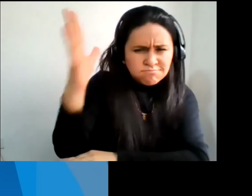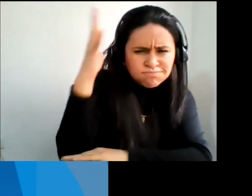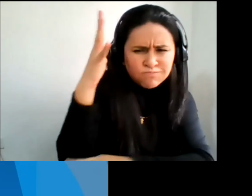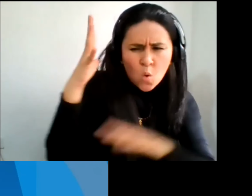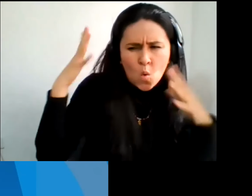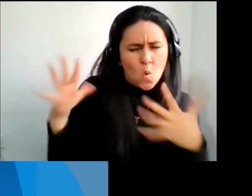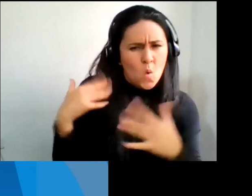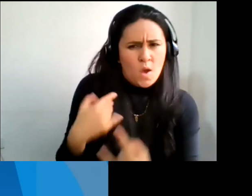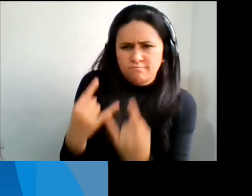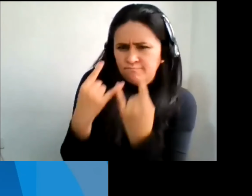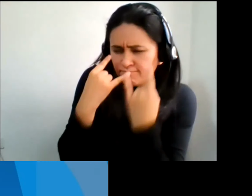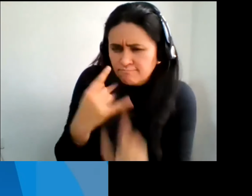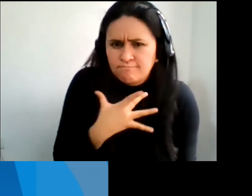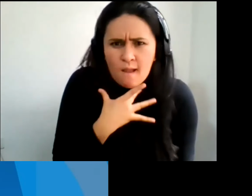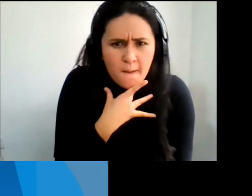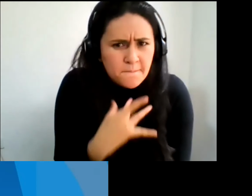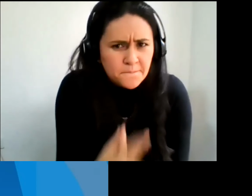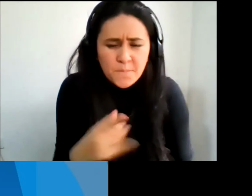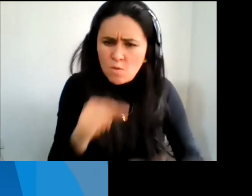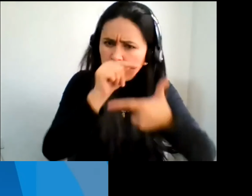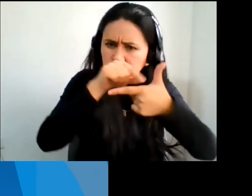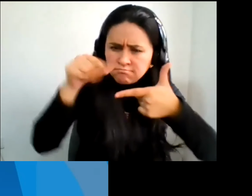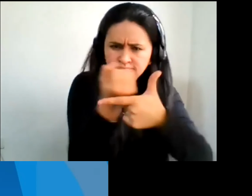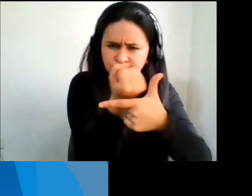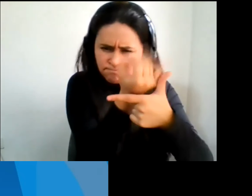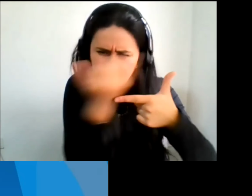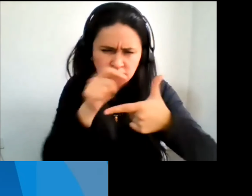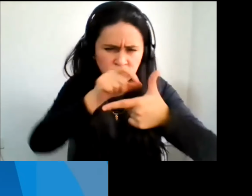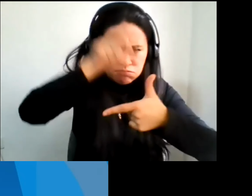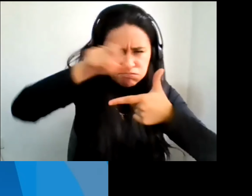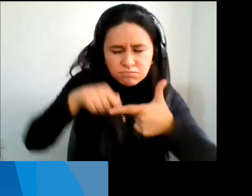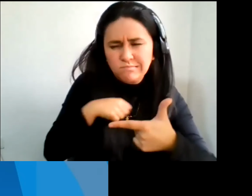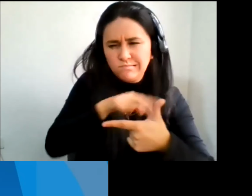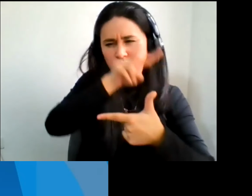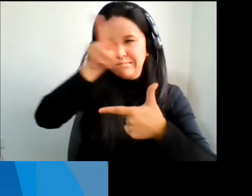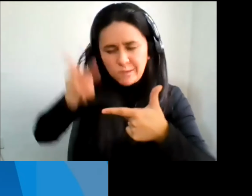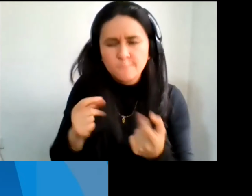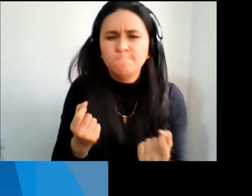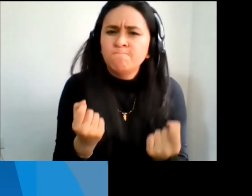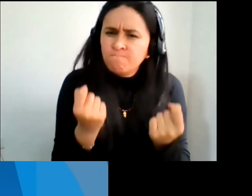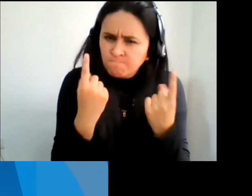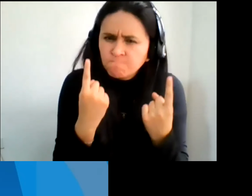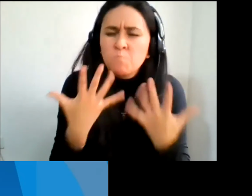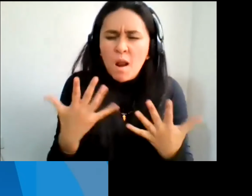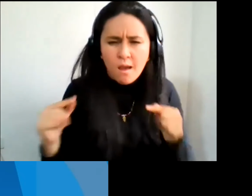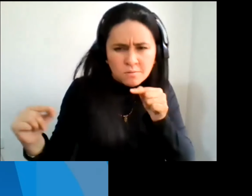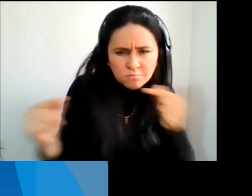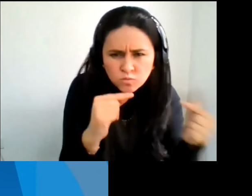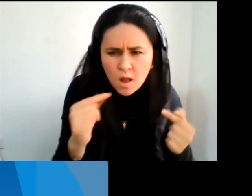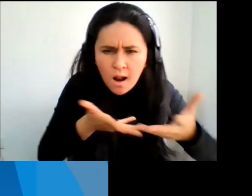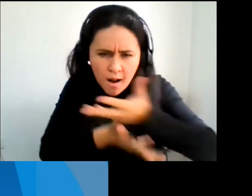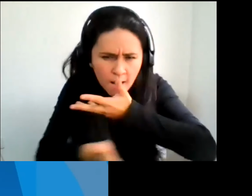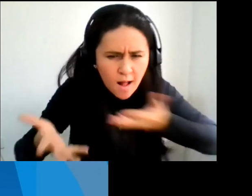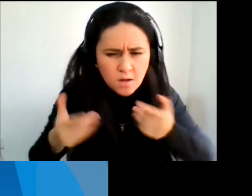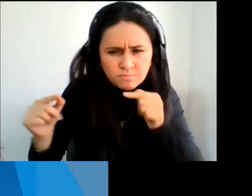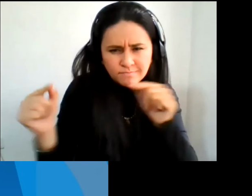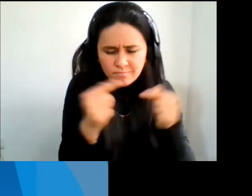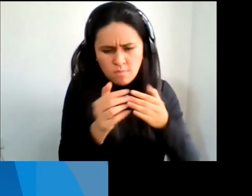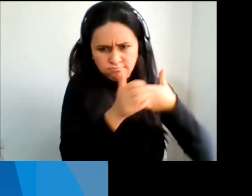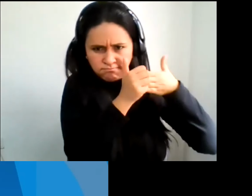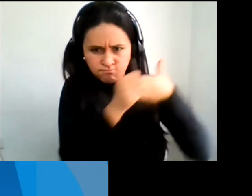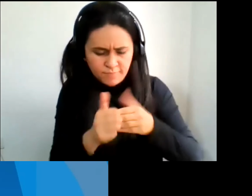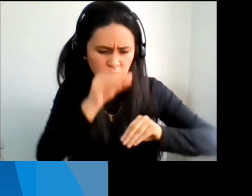concepts as well as in data. And I believe that they really encourage us to continue this